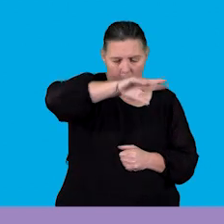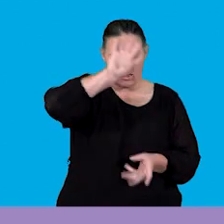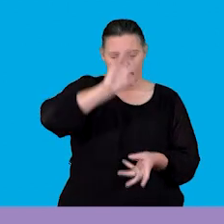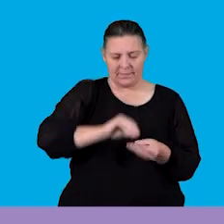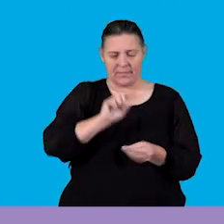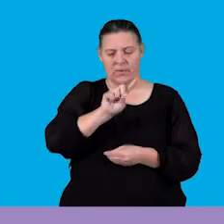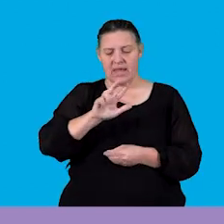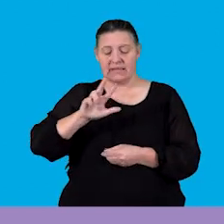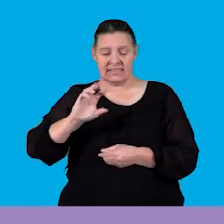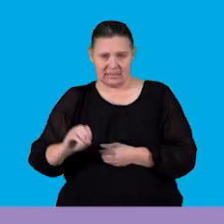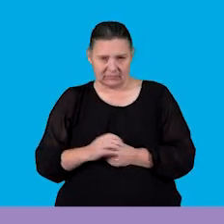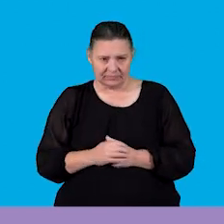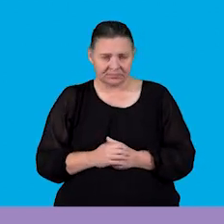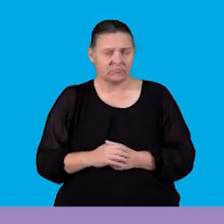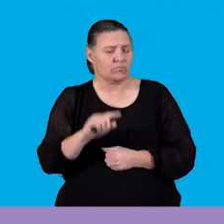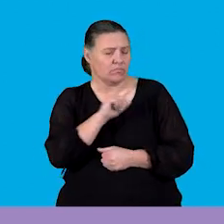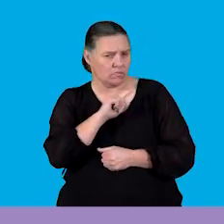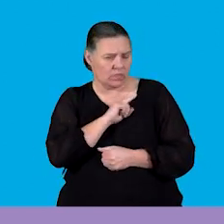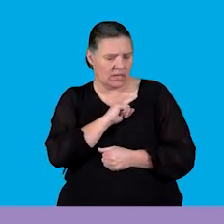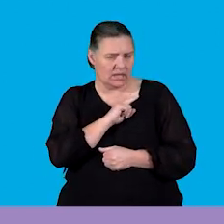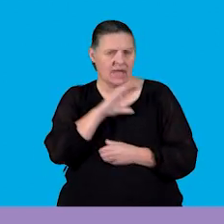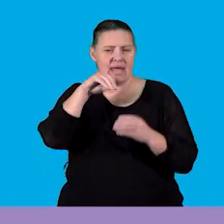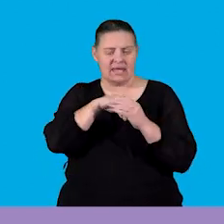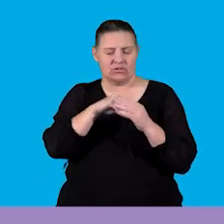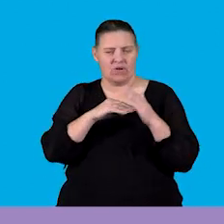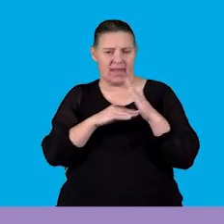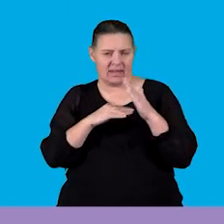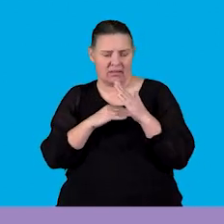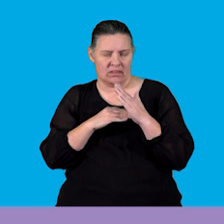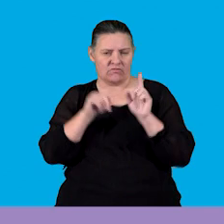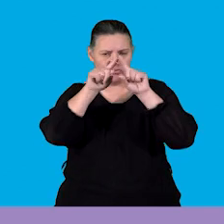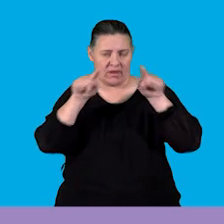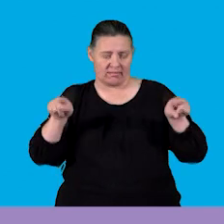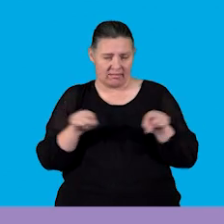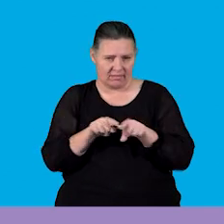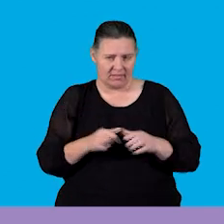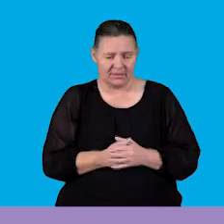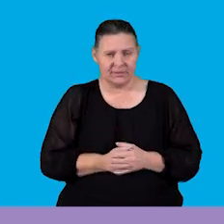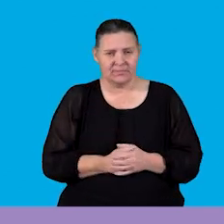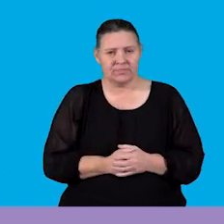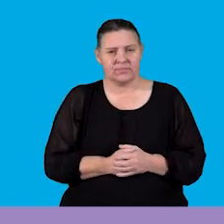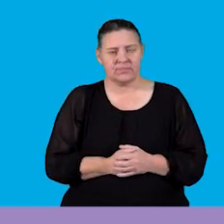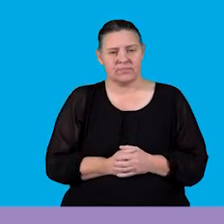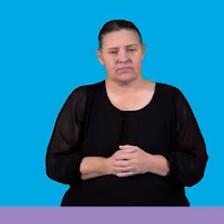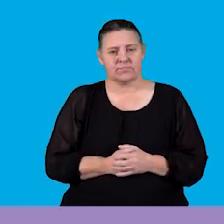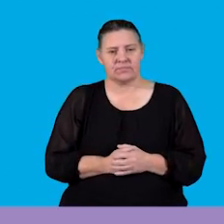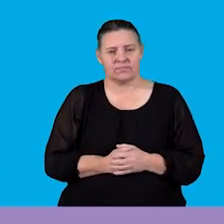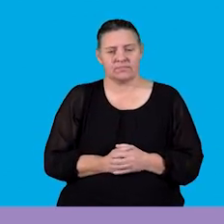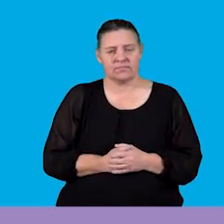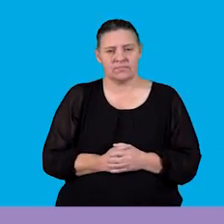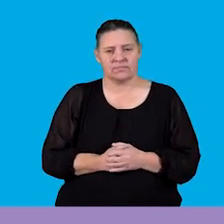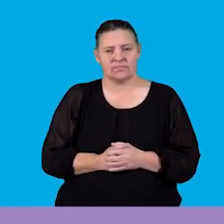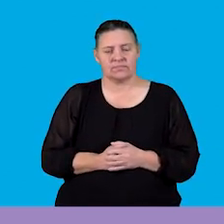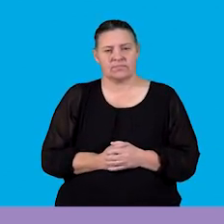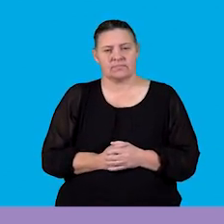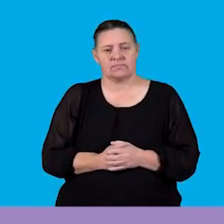to 180 degrees. And the reason why we are saying this is because they are